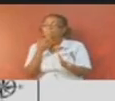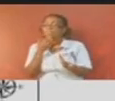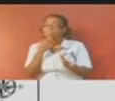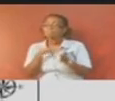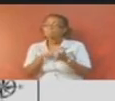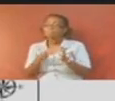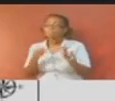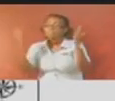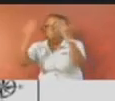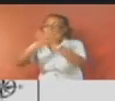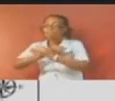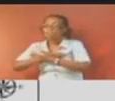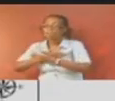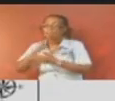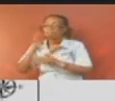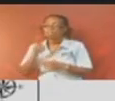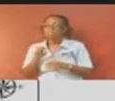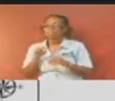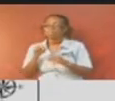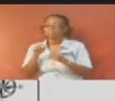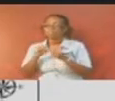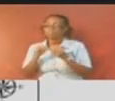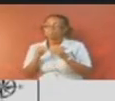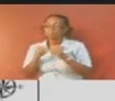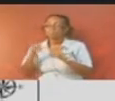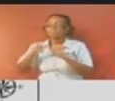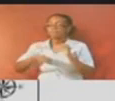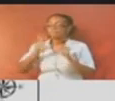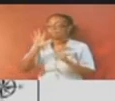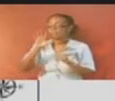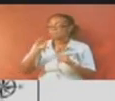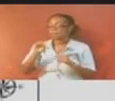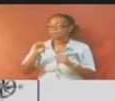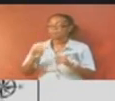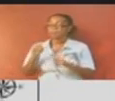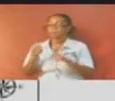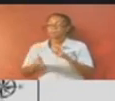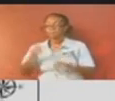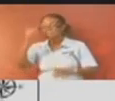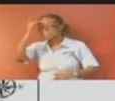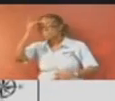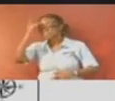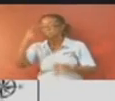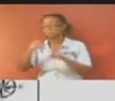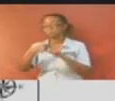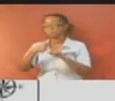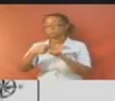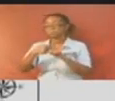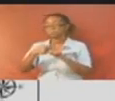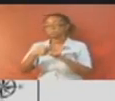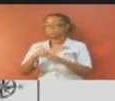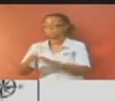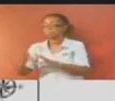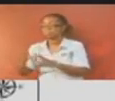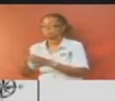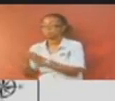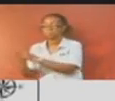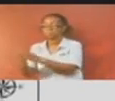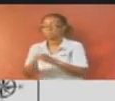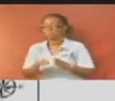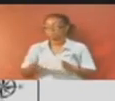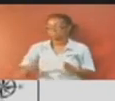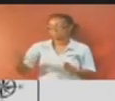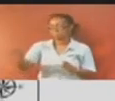colors represent more than 50 cases in a community, whereas before there would have been 11 or 12, then 20 or